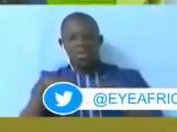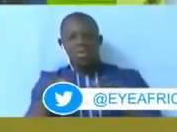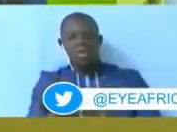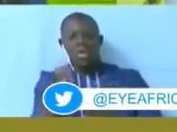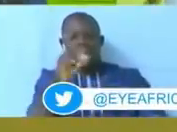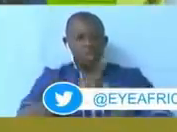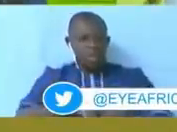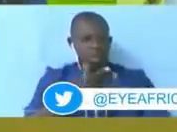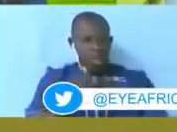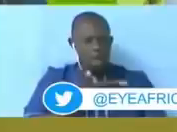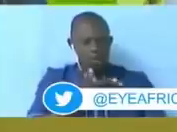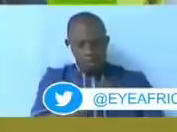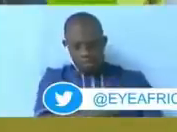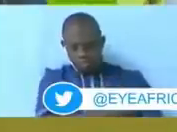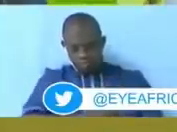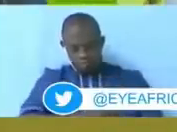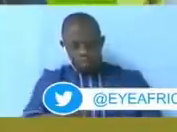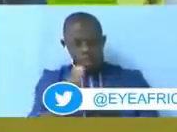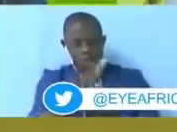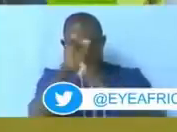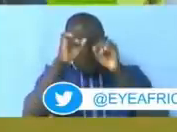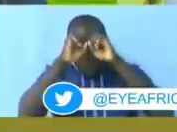any time there is a coup in this country,